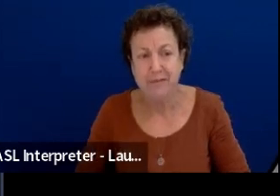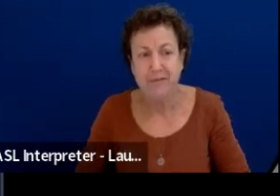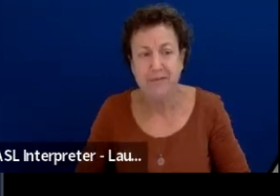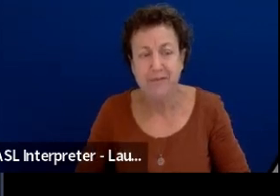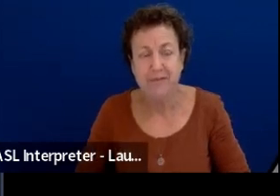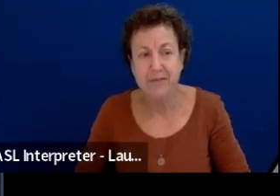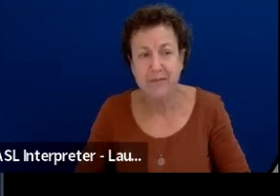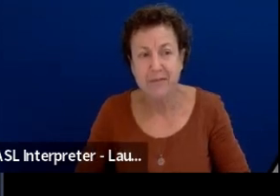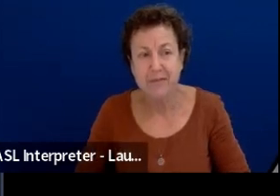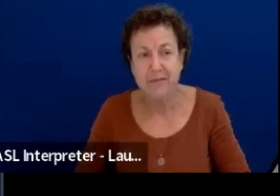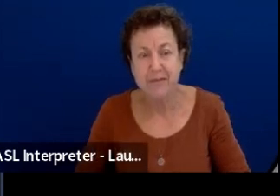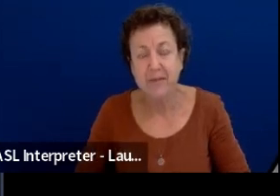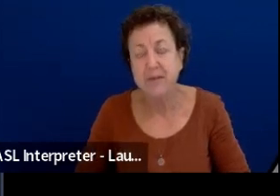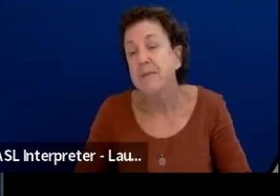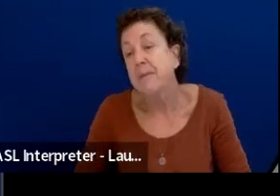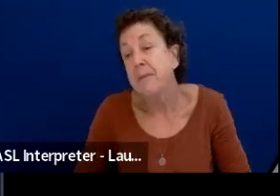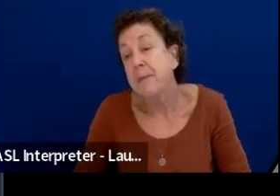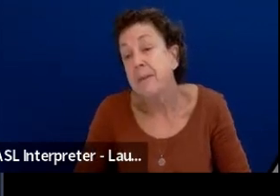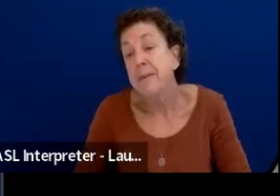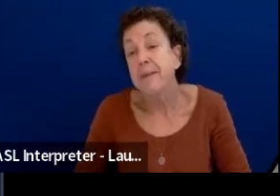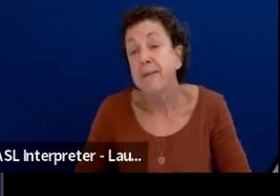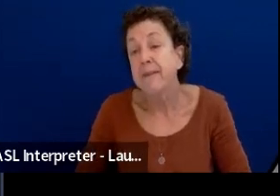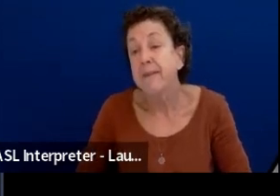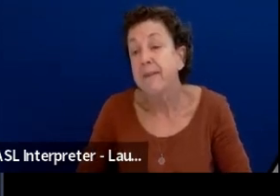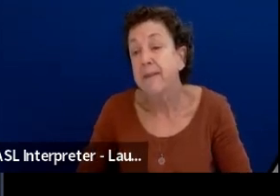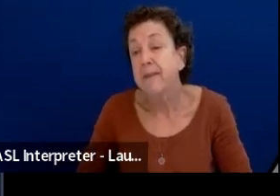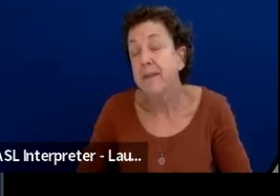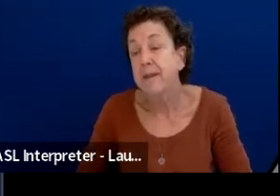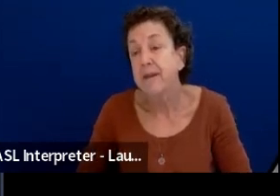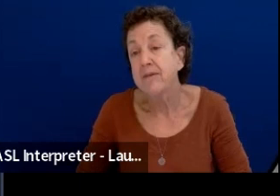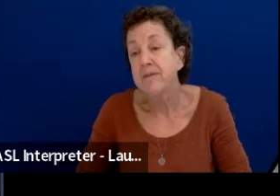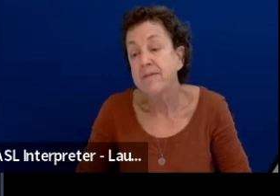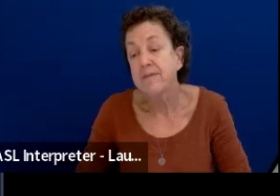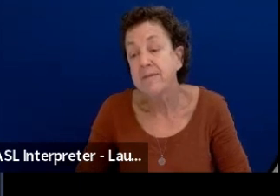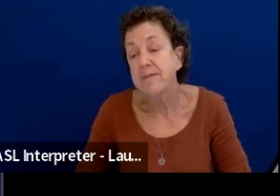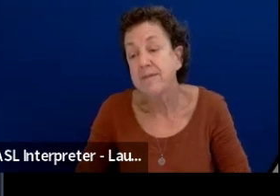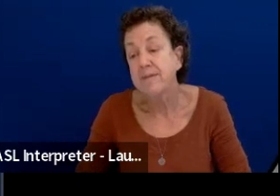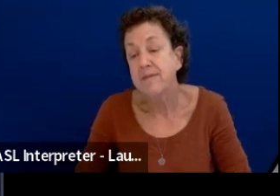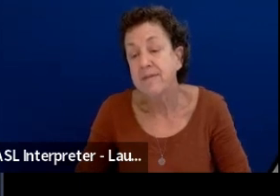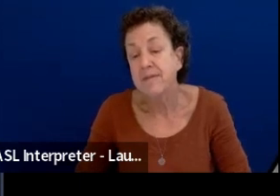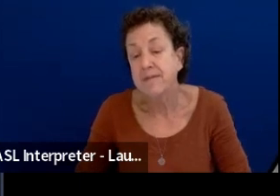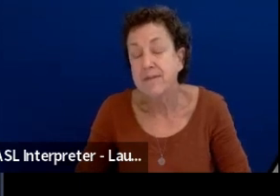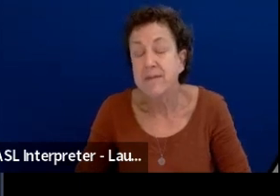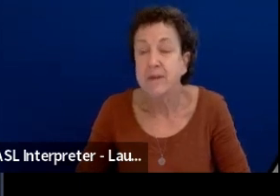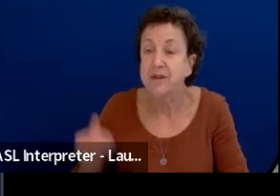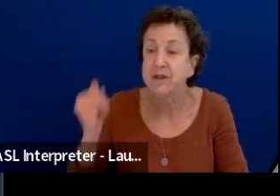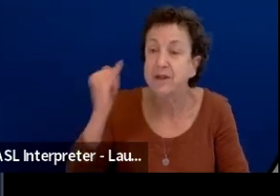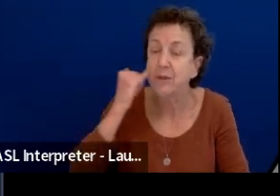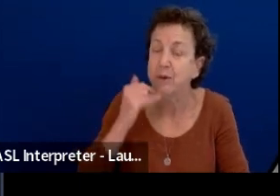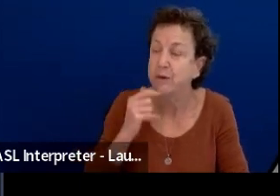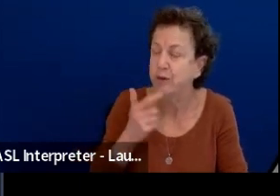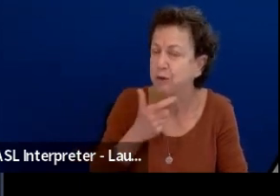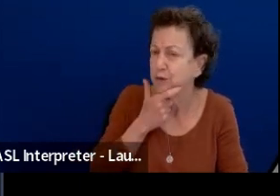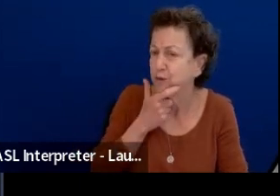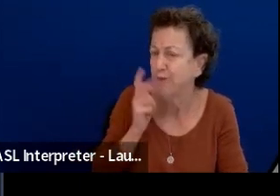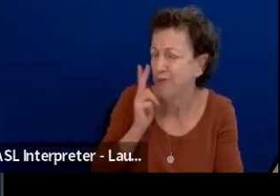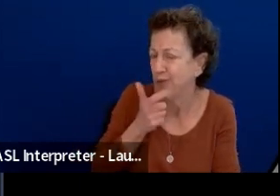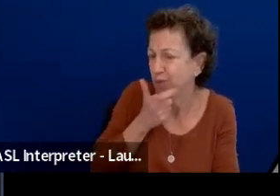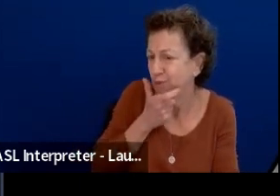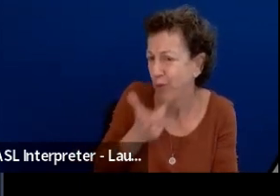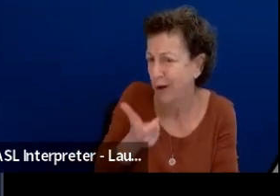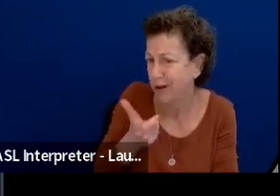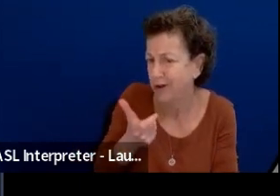particularly if you're sitting in on a committee hearing or something